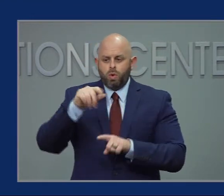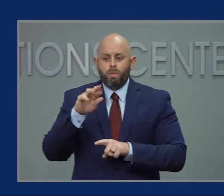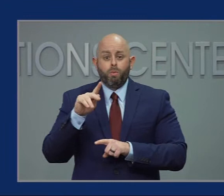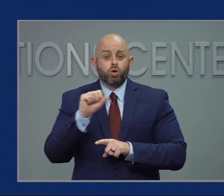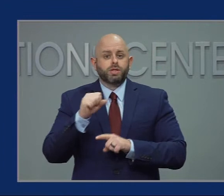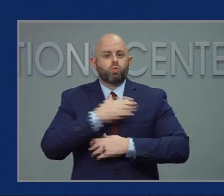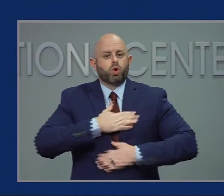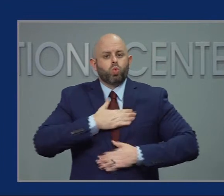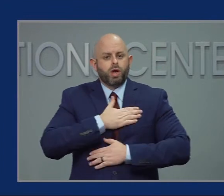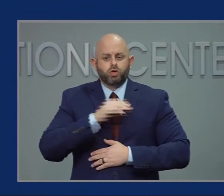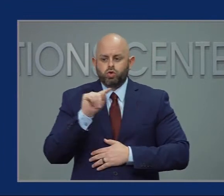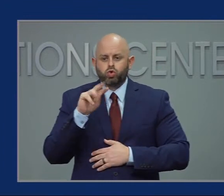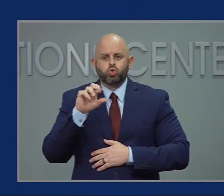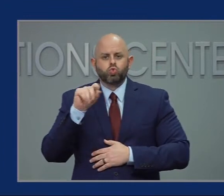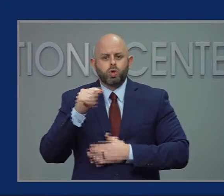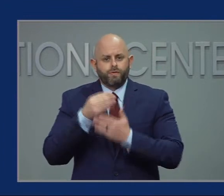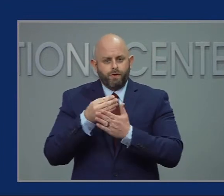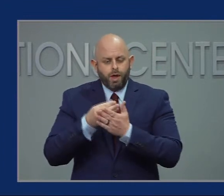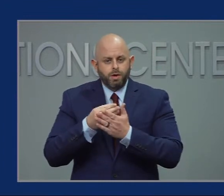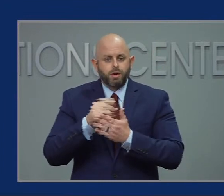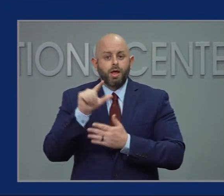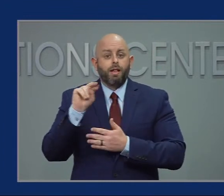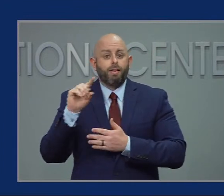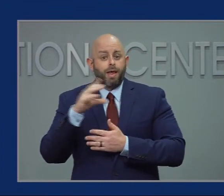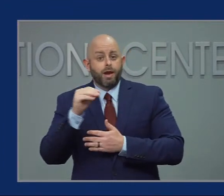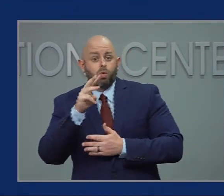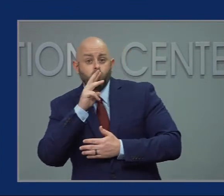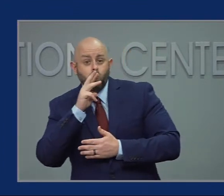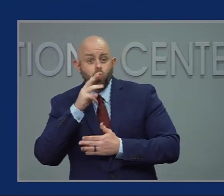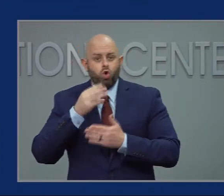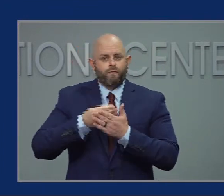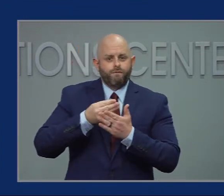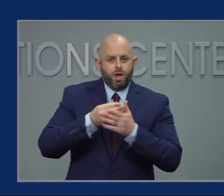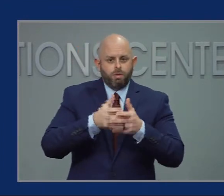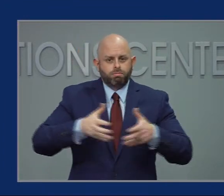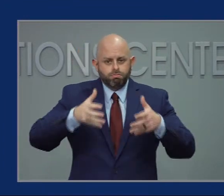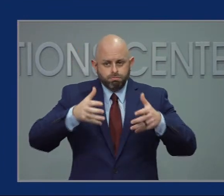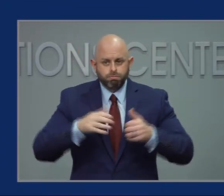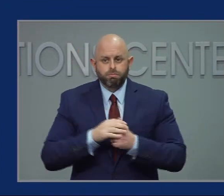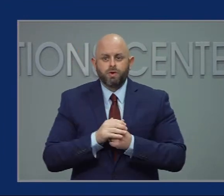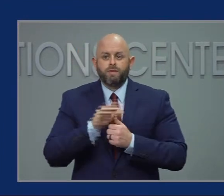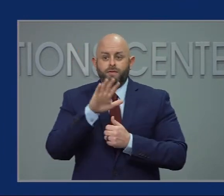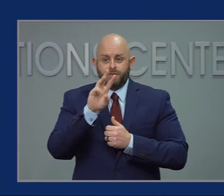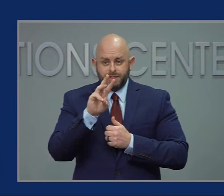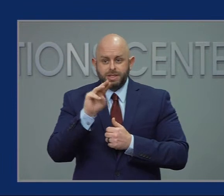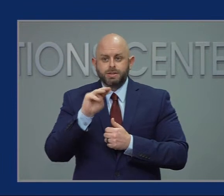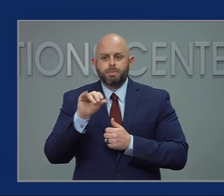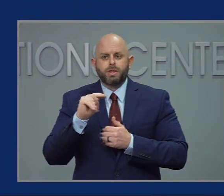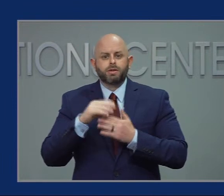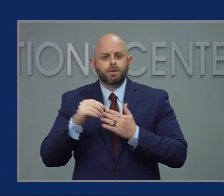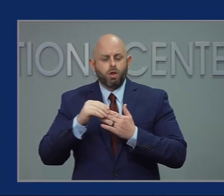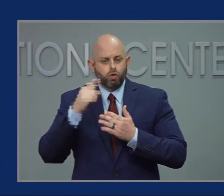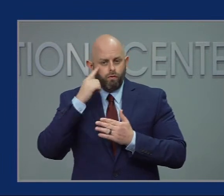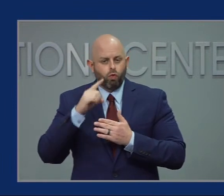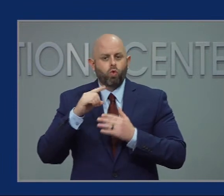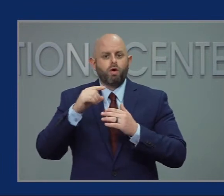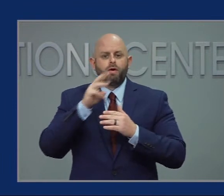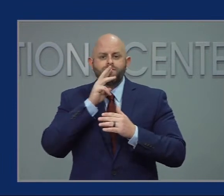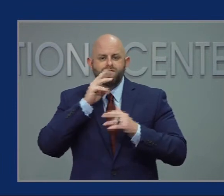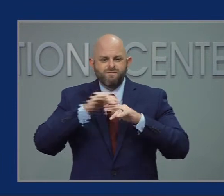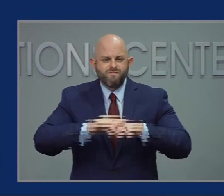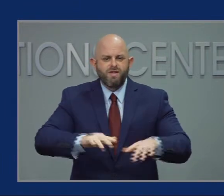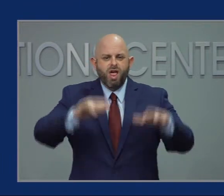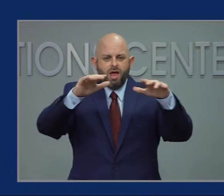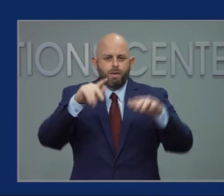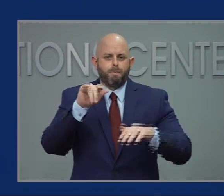Recreation Trust Fund and the Land and Water Fund, $56 million for floodplain buyouts, $20